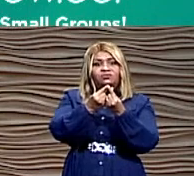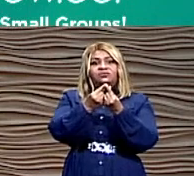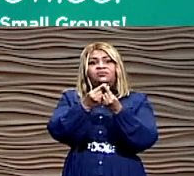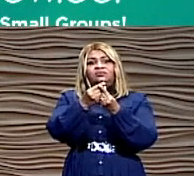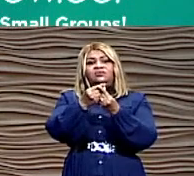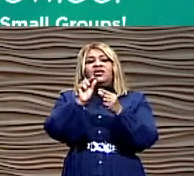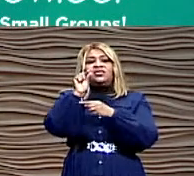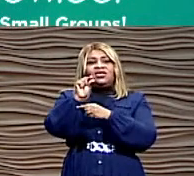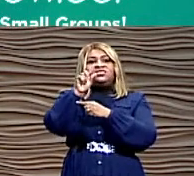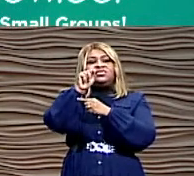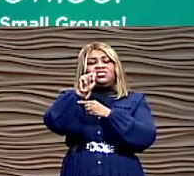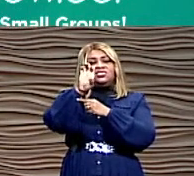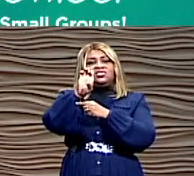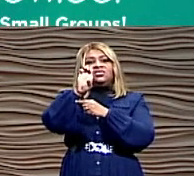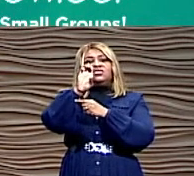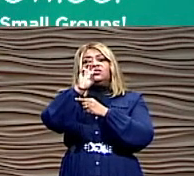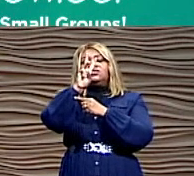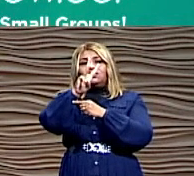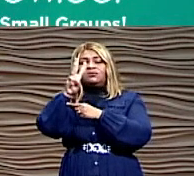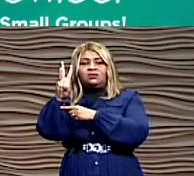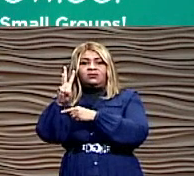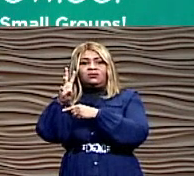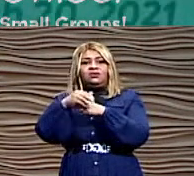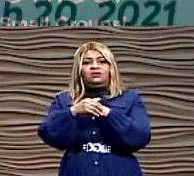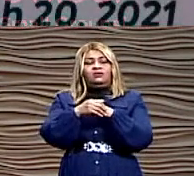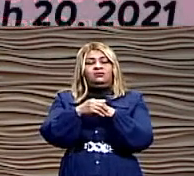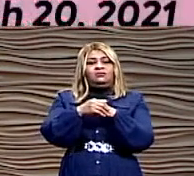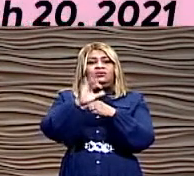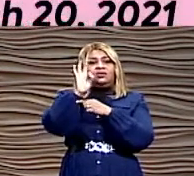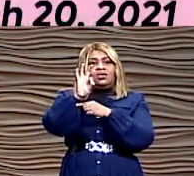sgbs.tcww.org. That's